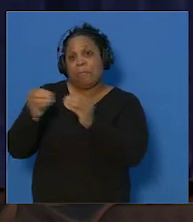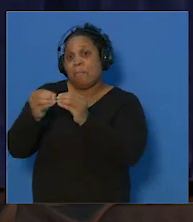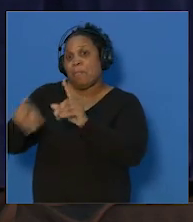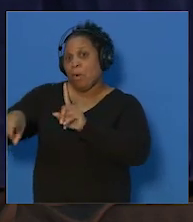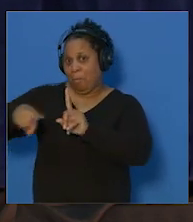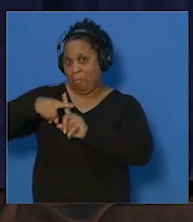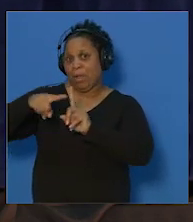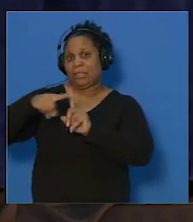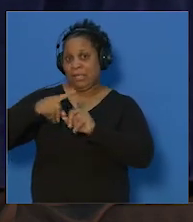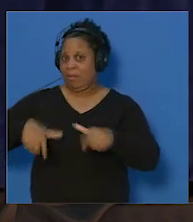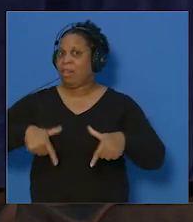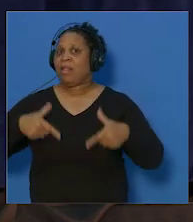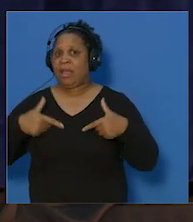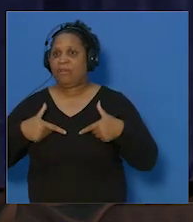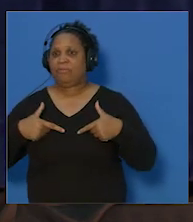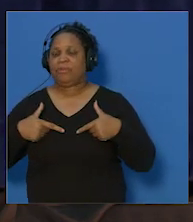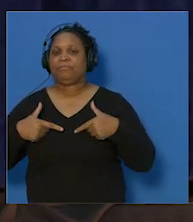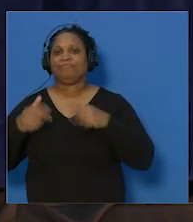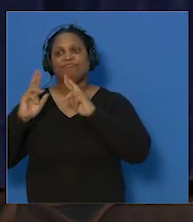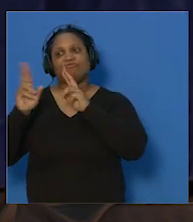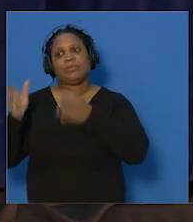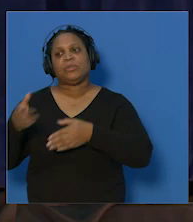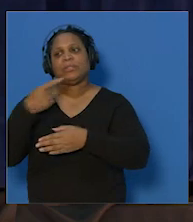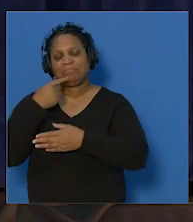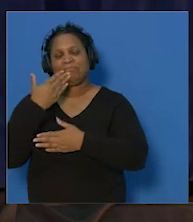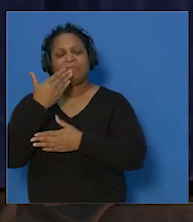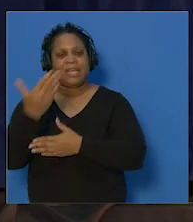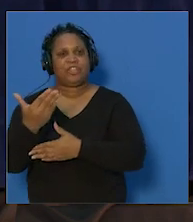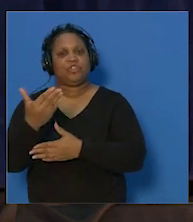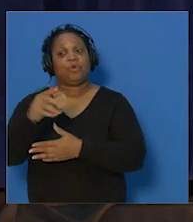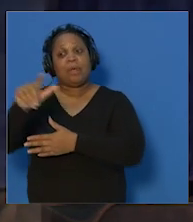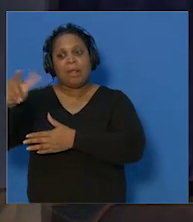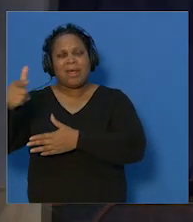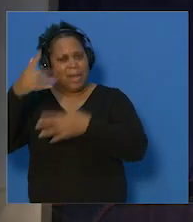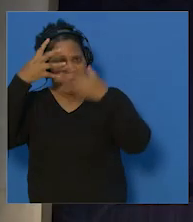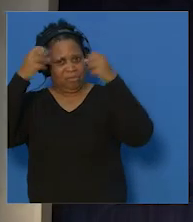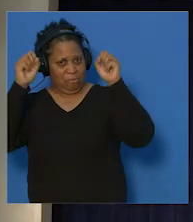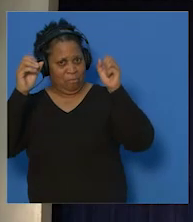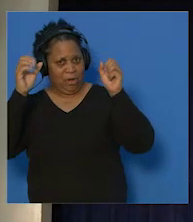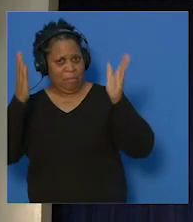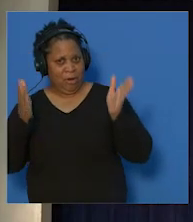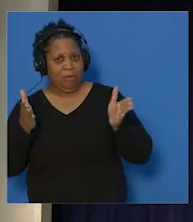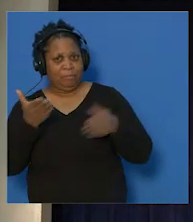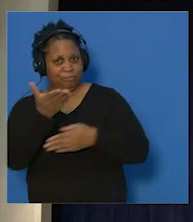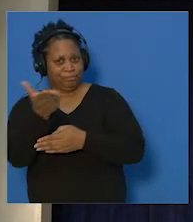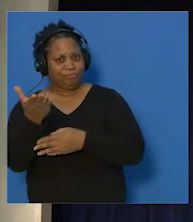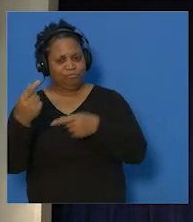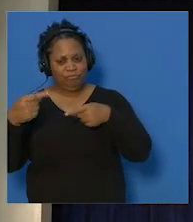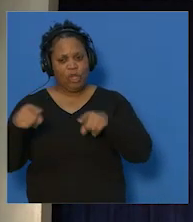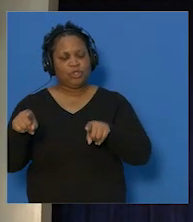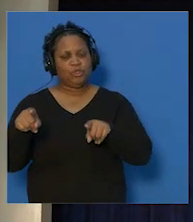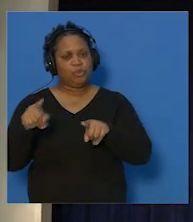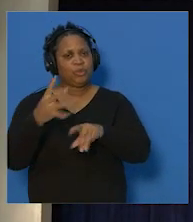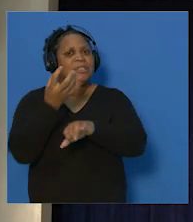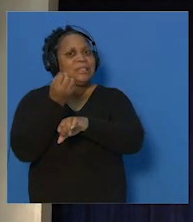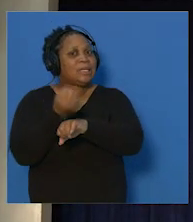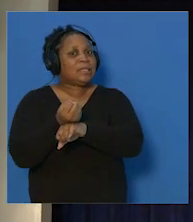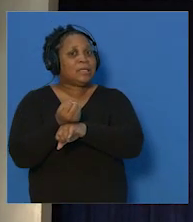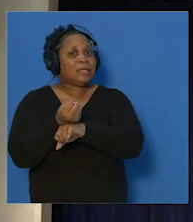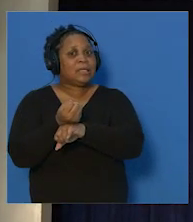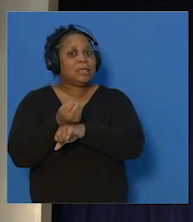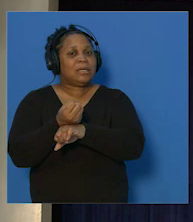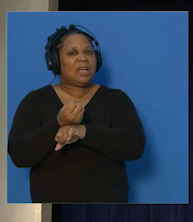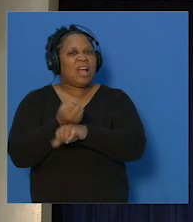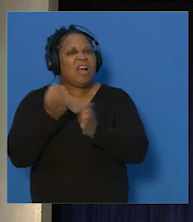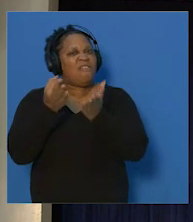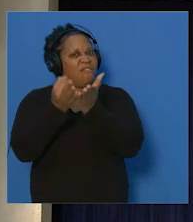positive lifestyles. Thank you. My next question goes to you, Premier. During the shelter in place, ferries and